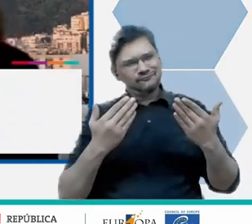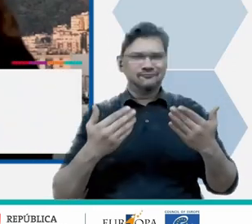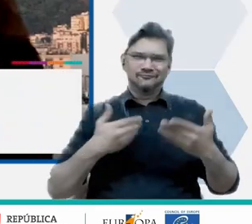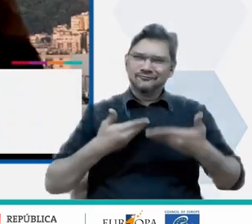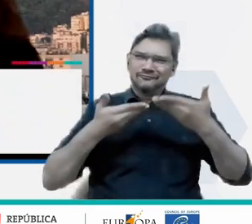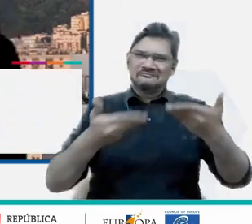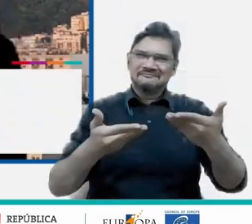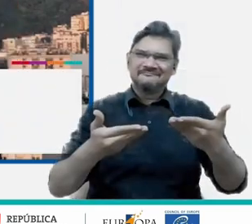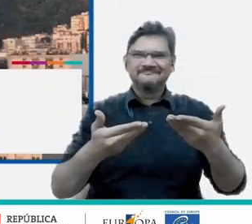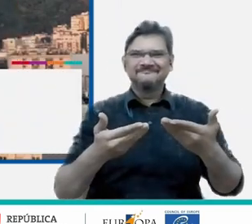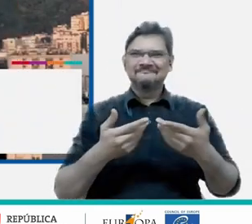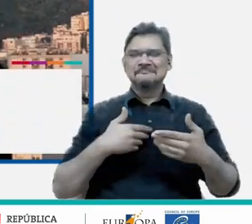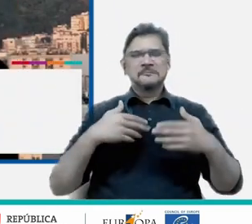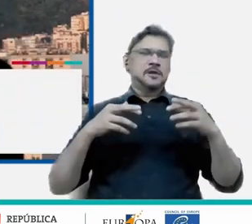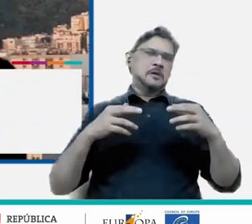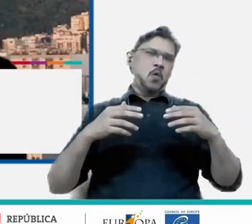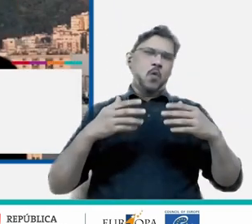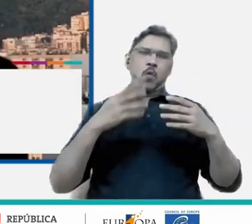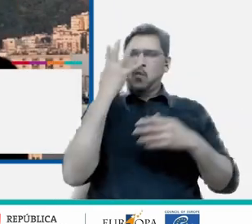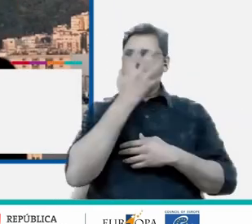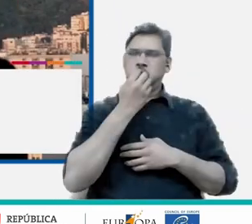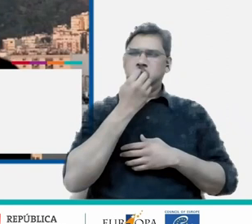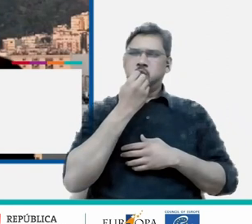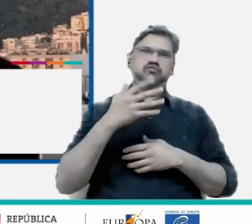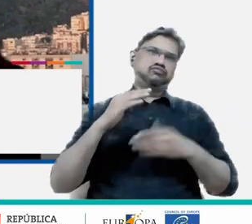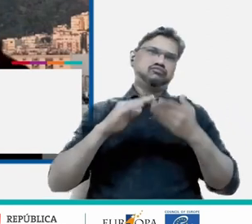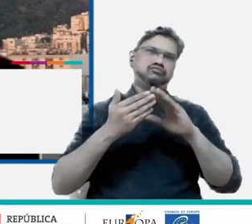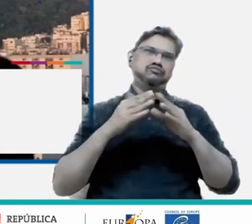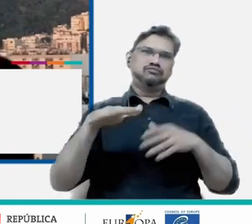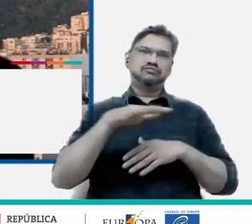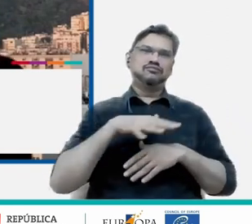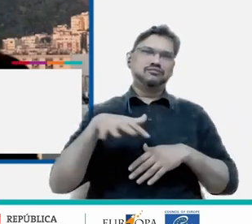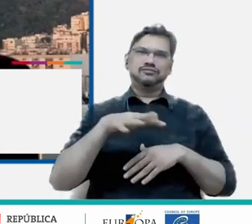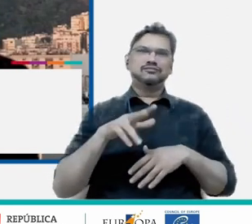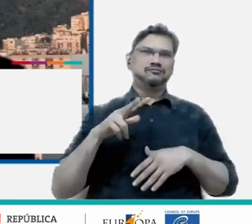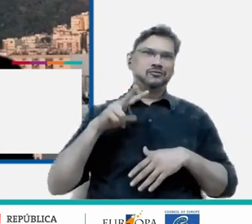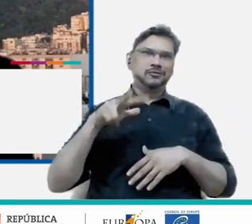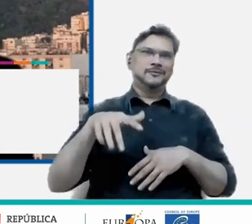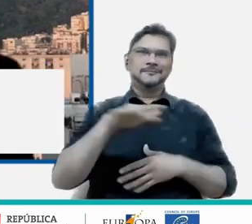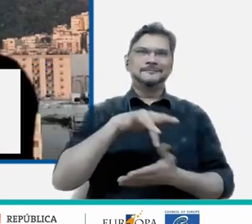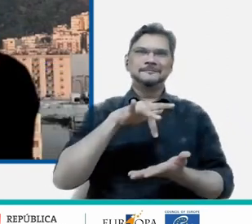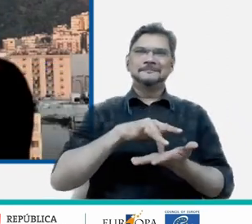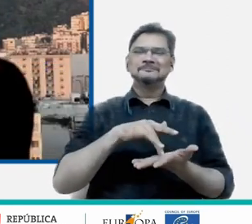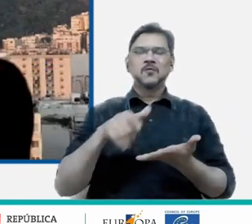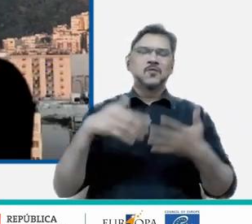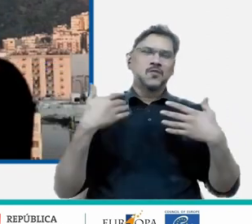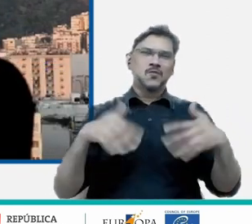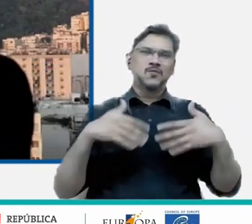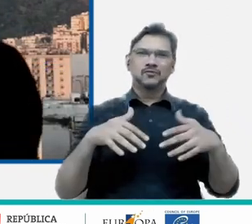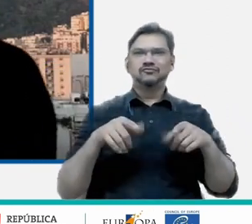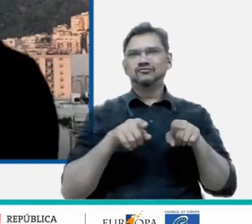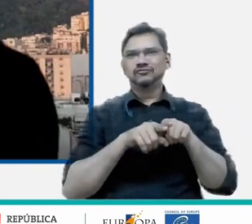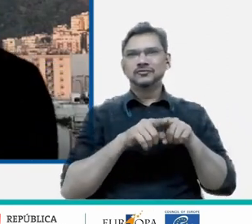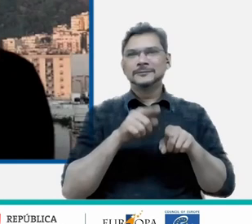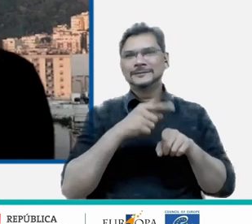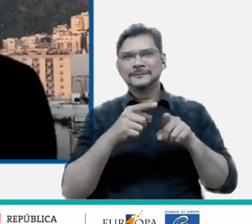very enlightening, actually, to hear all the city officials from Dushanbe, Barcelona, Central Bosnia, Canton, and Amadora. So